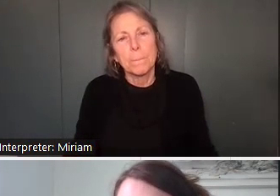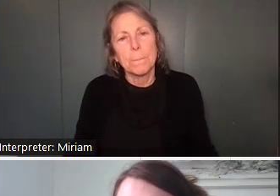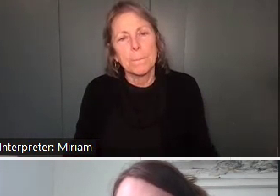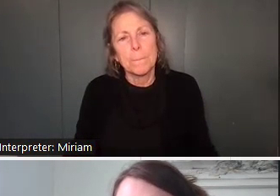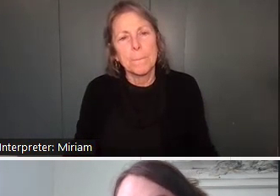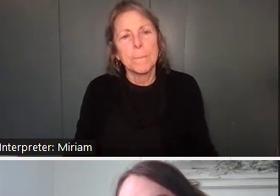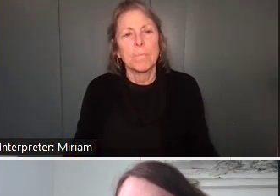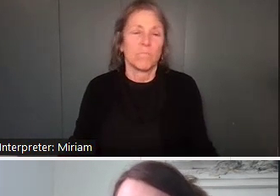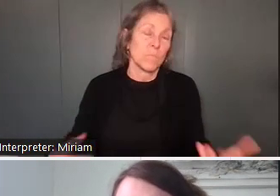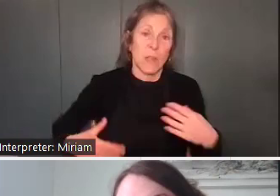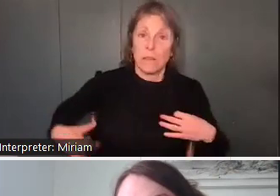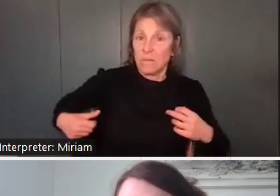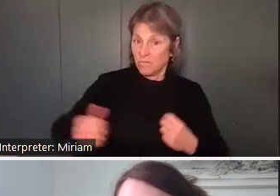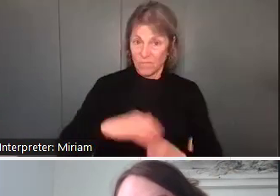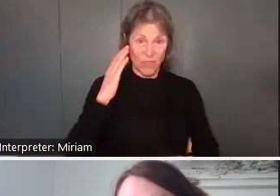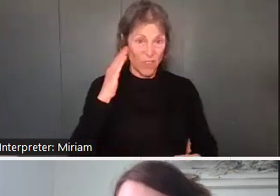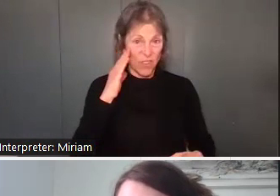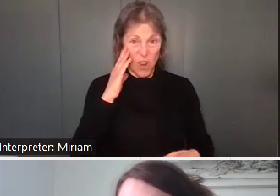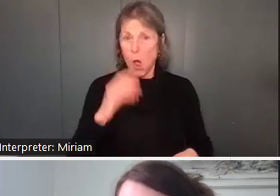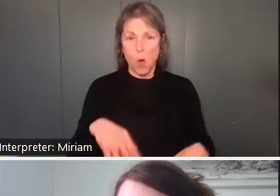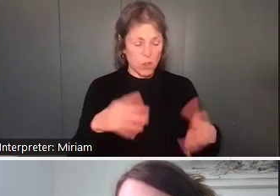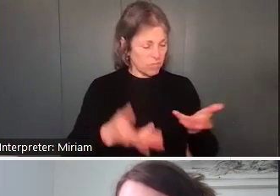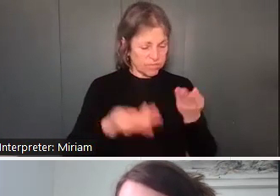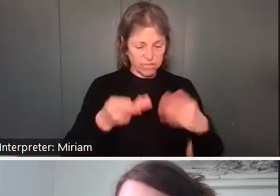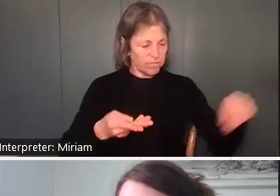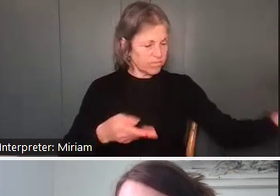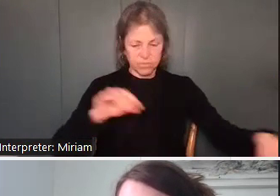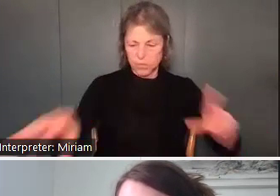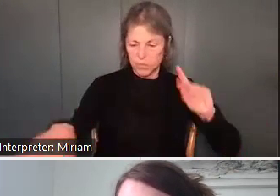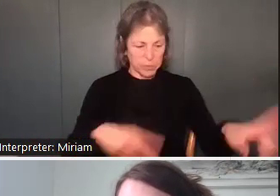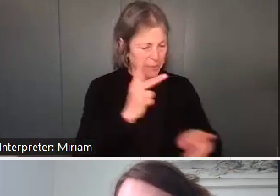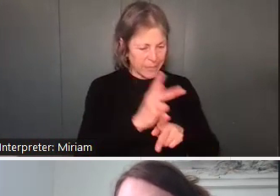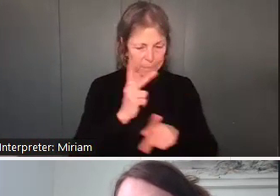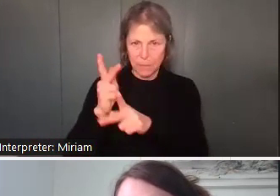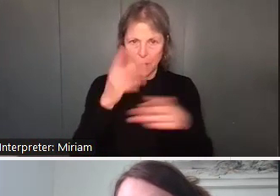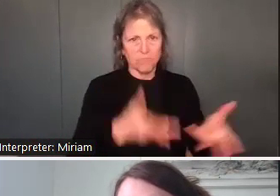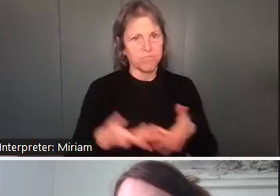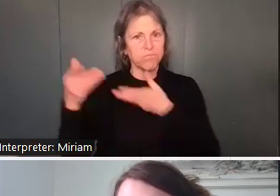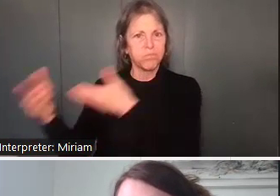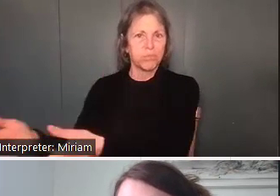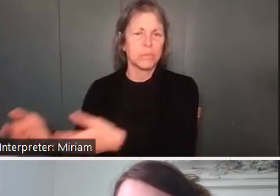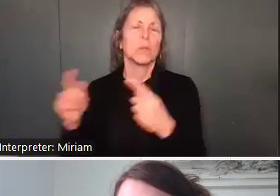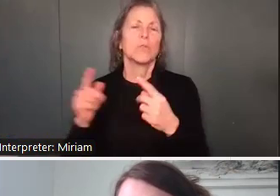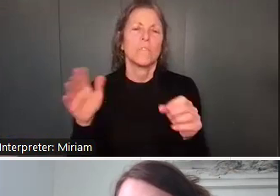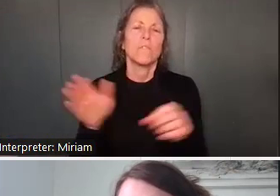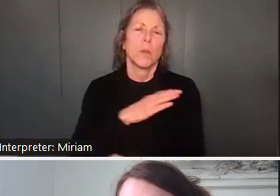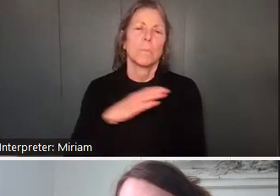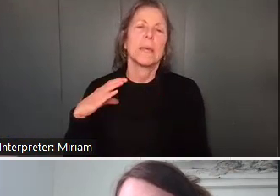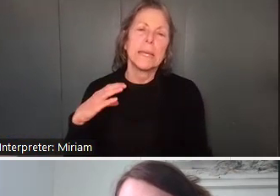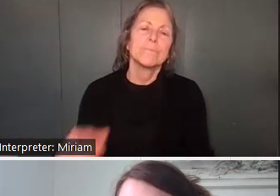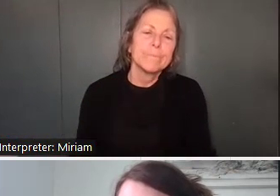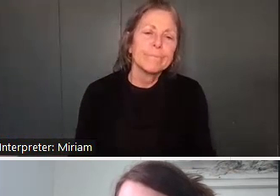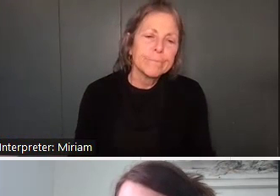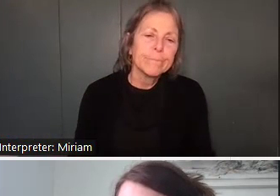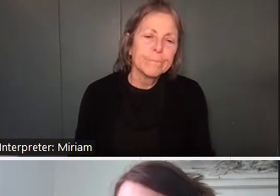rubric already, and then the ones that come to the top or have the most numbers or whatever it is, they bring them to the full committee